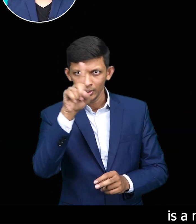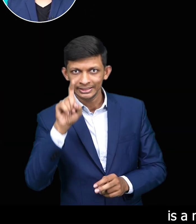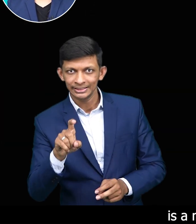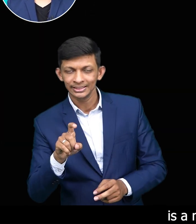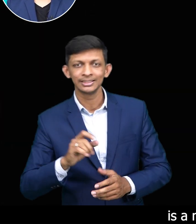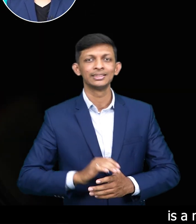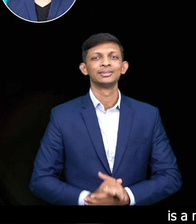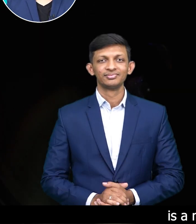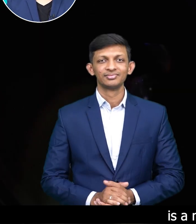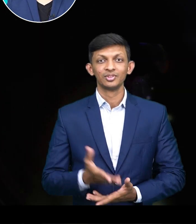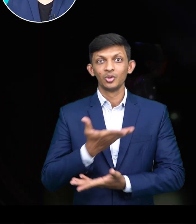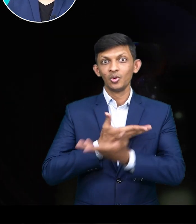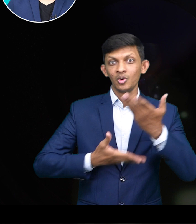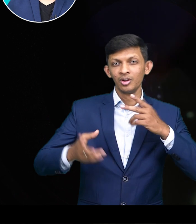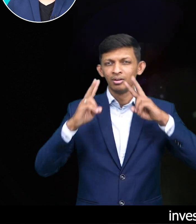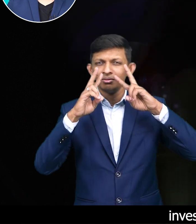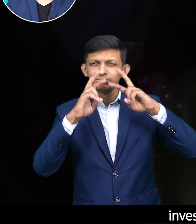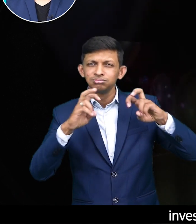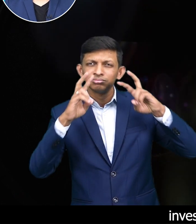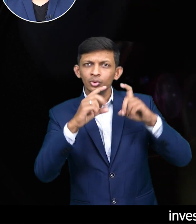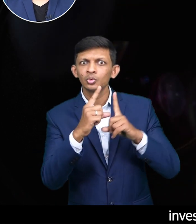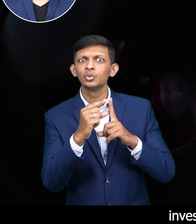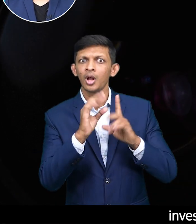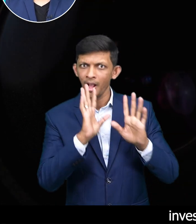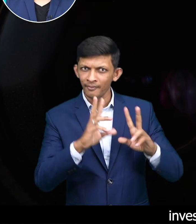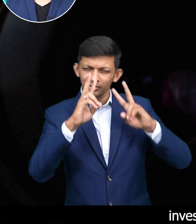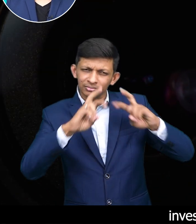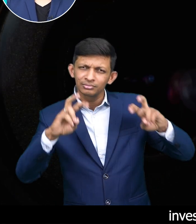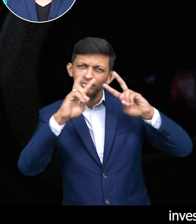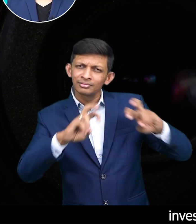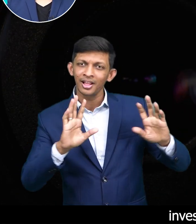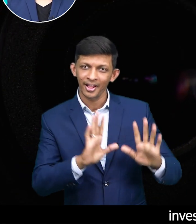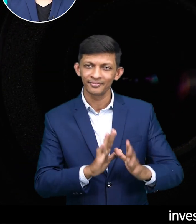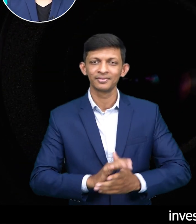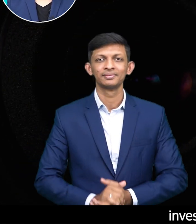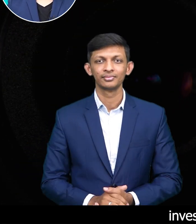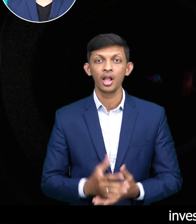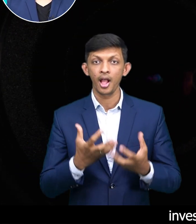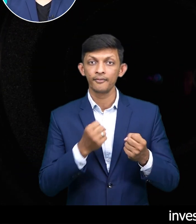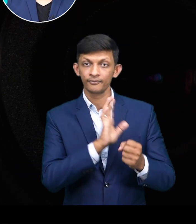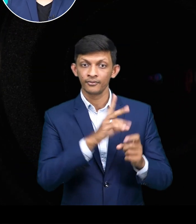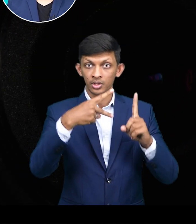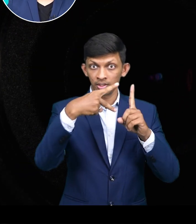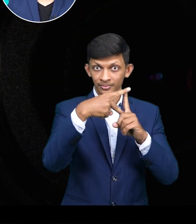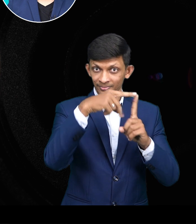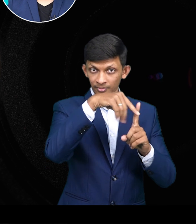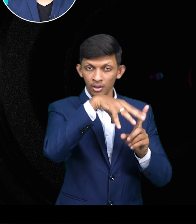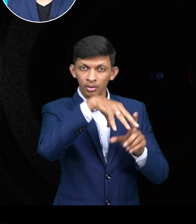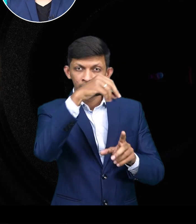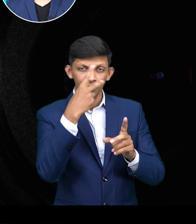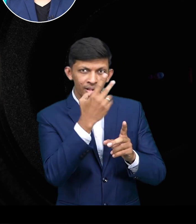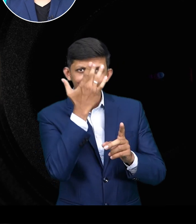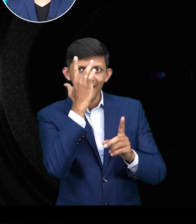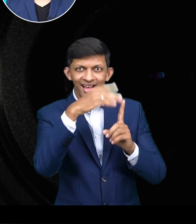colors? Let us investigate by doing an activity. Take a glass